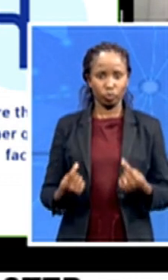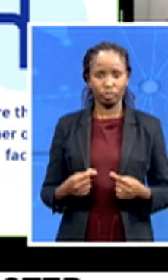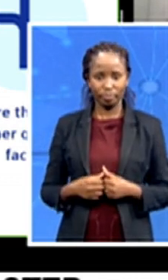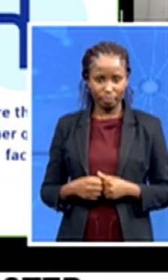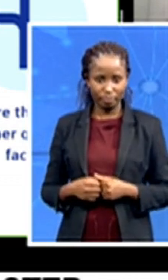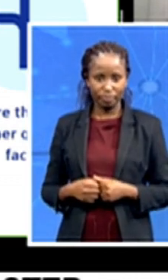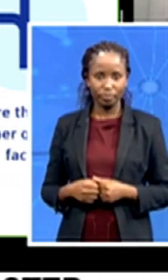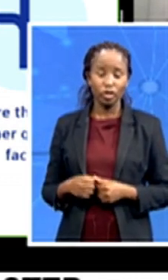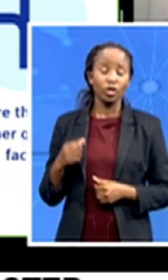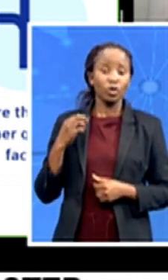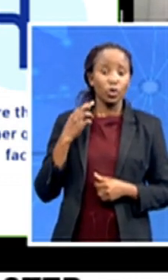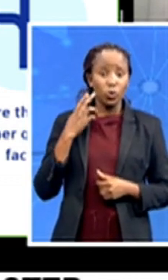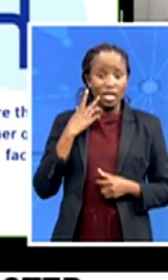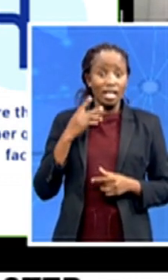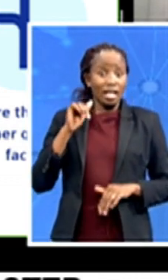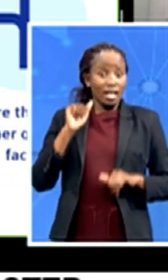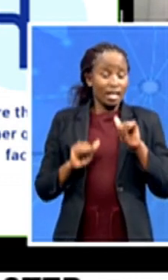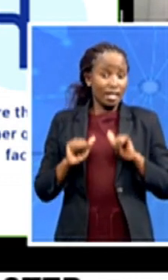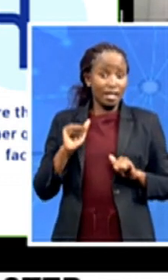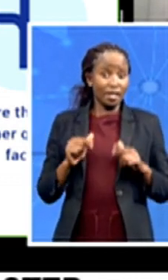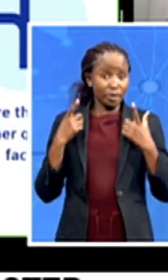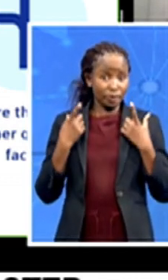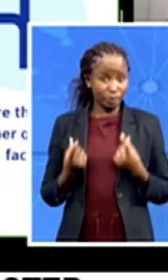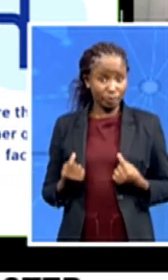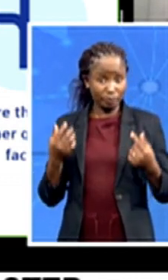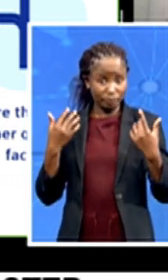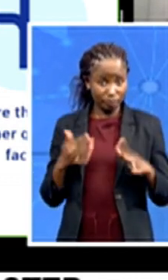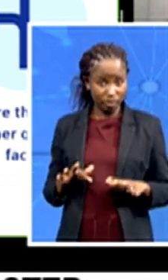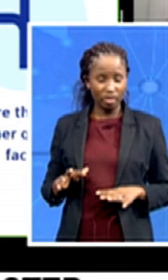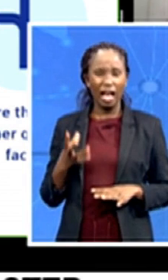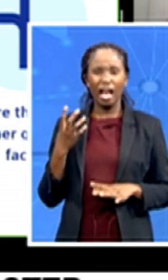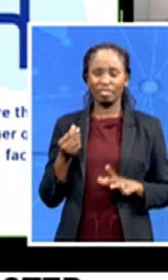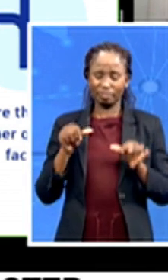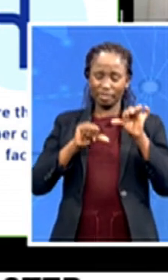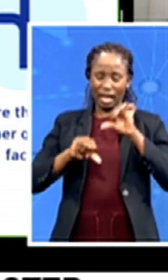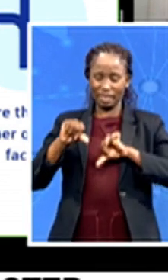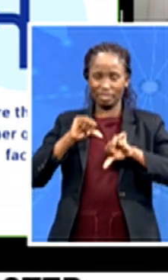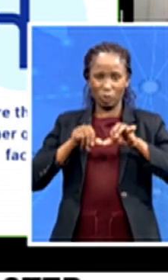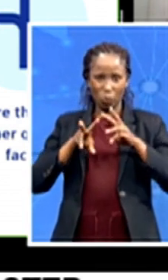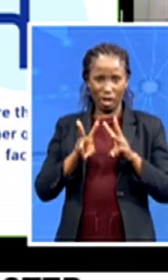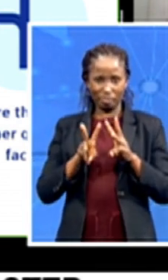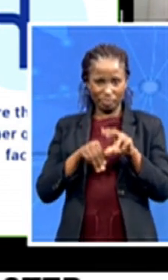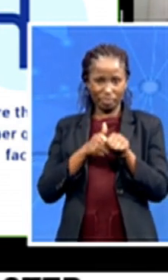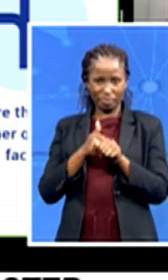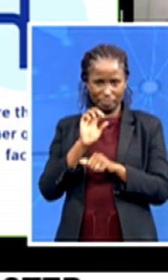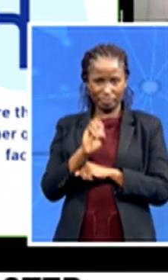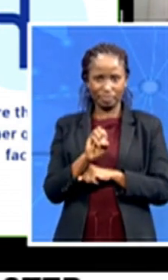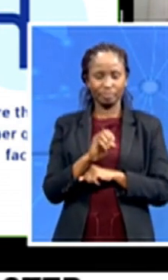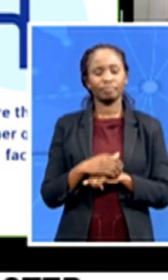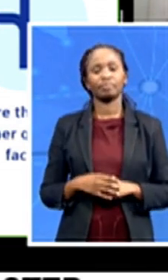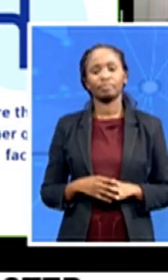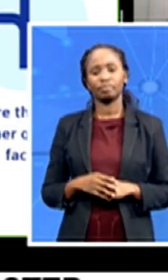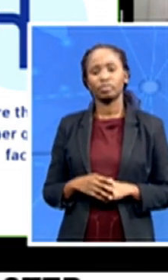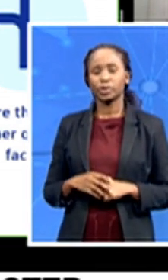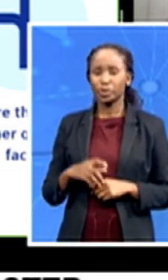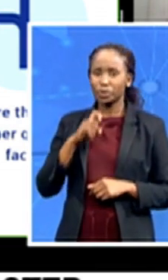is a scientific process that's being followed, and we are using a well-recognized methodology by